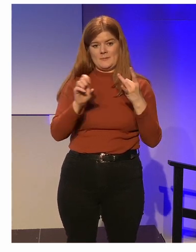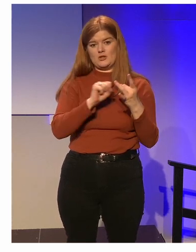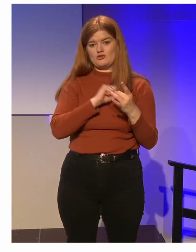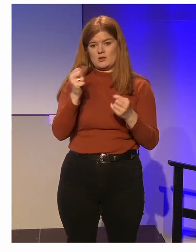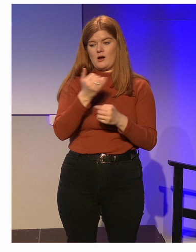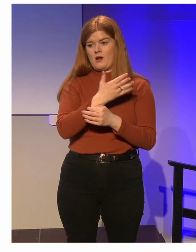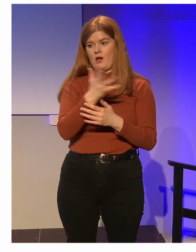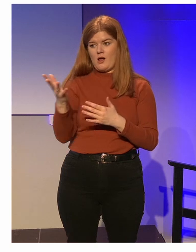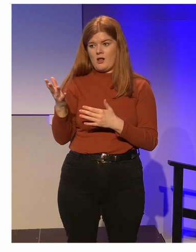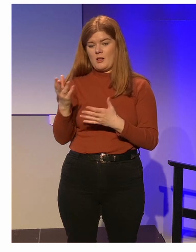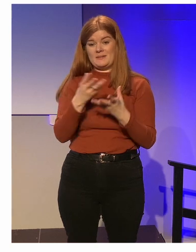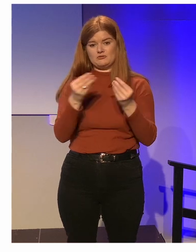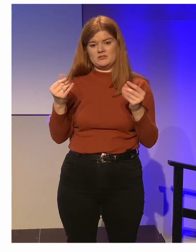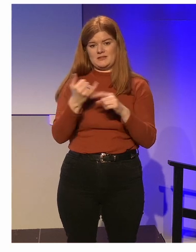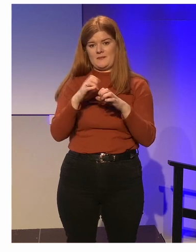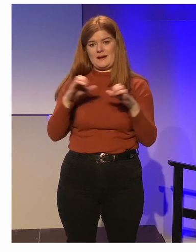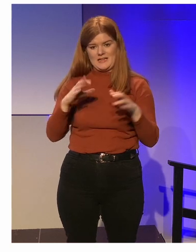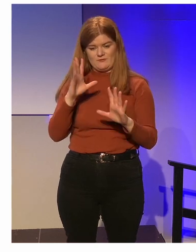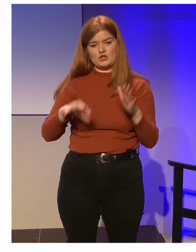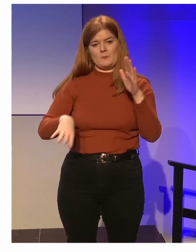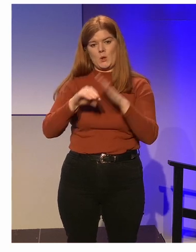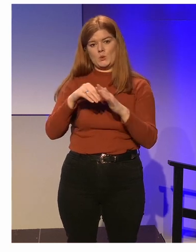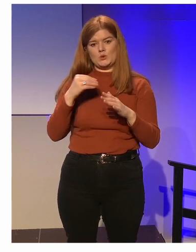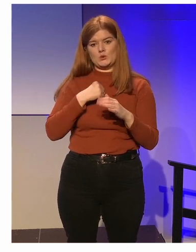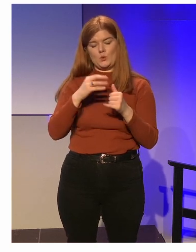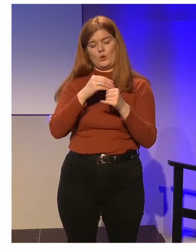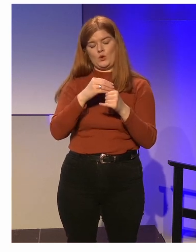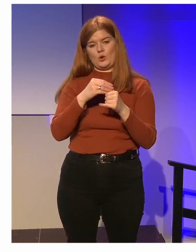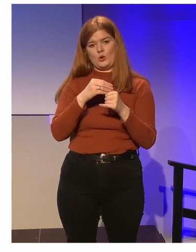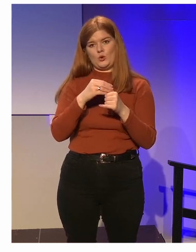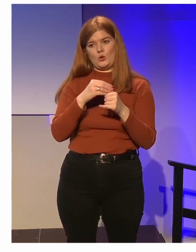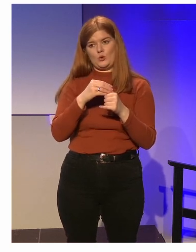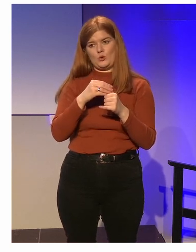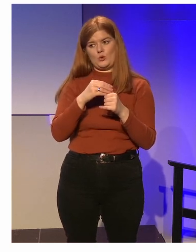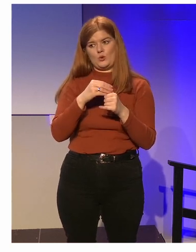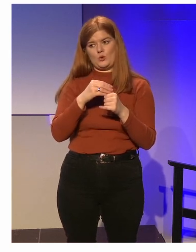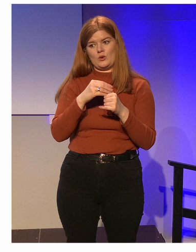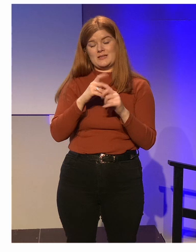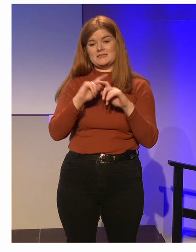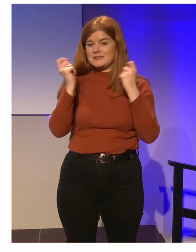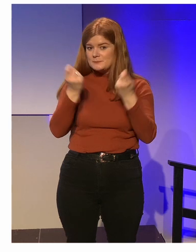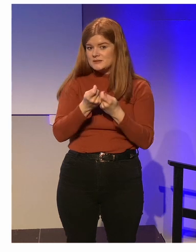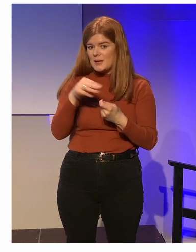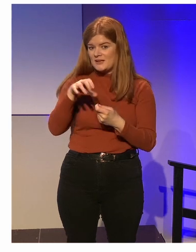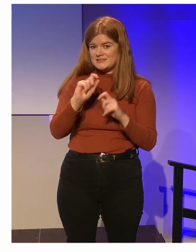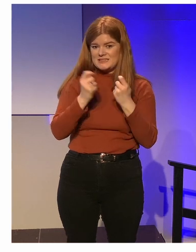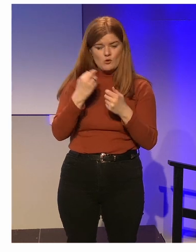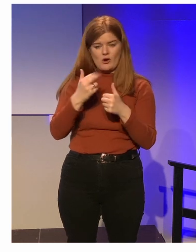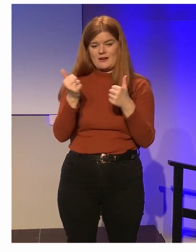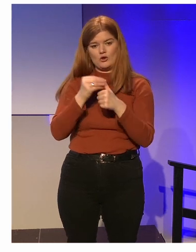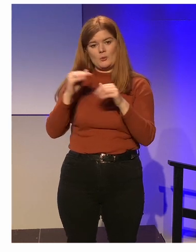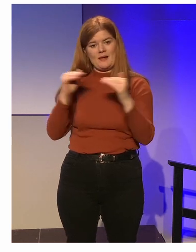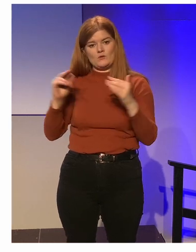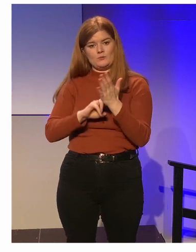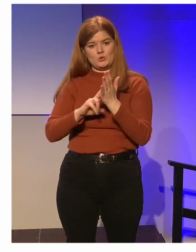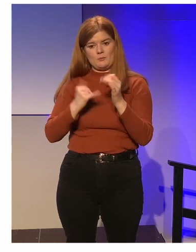the materials from class have been uploaded to another to Teams or any other platform used